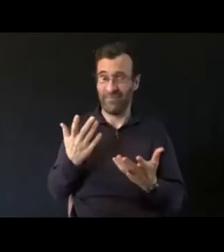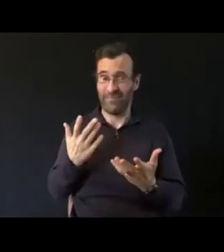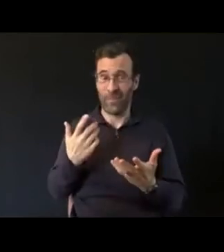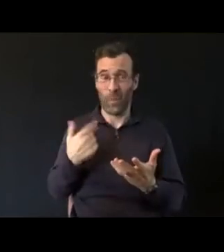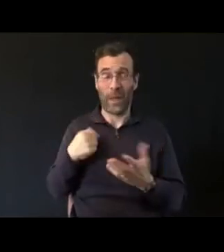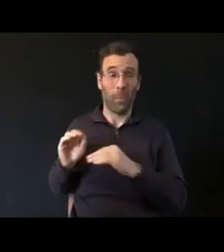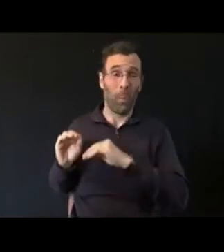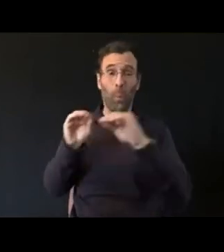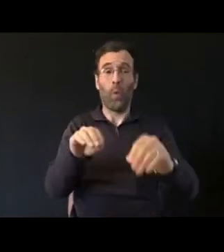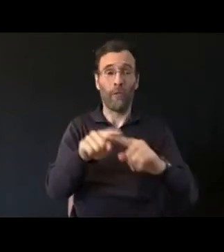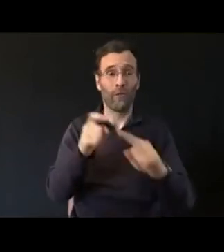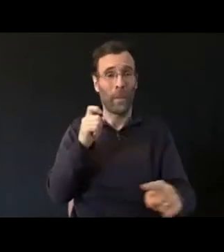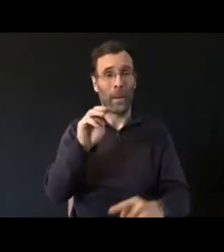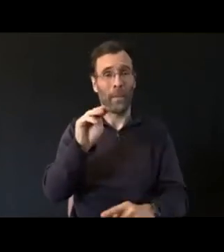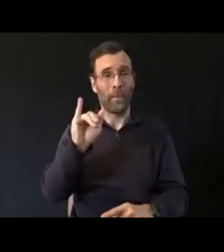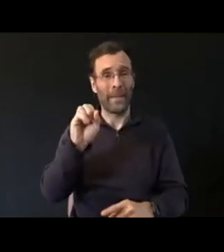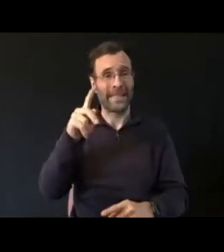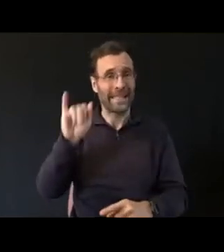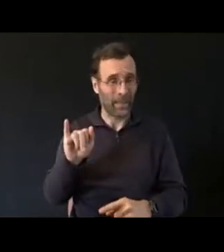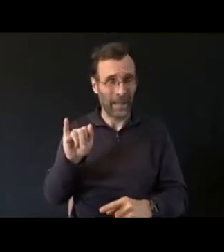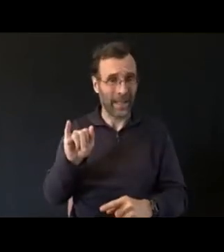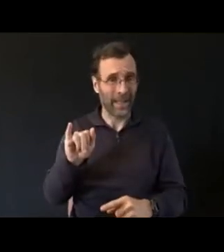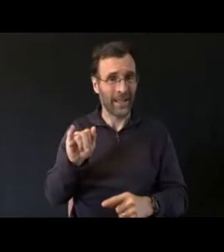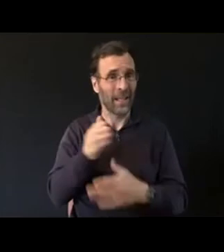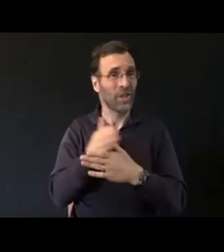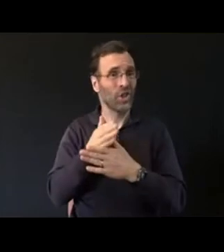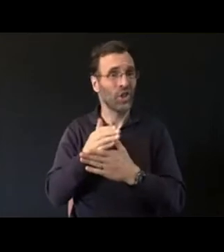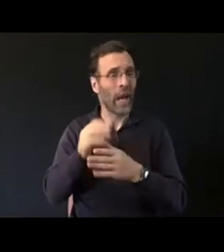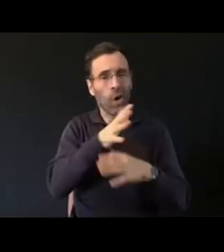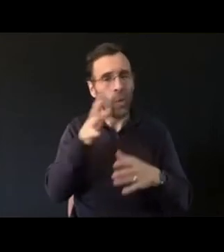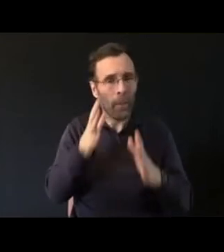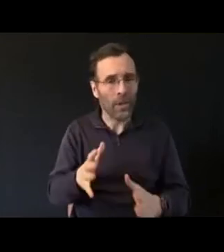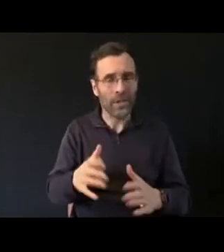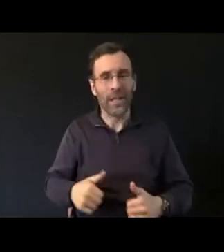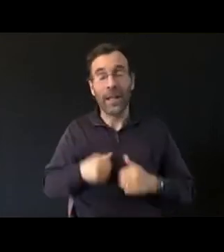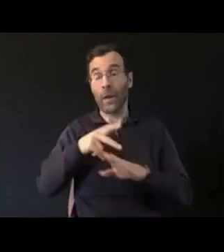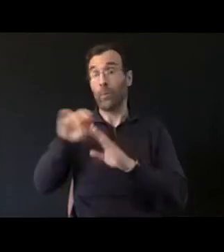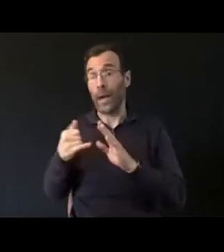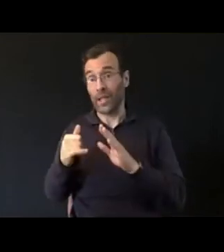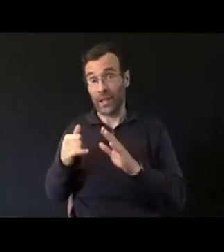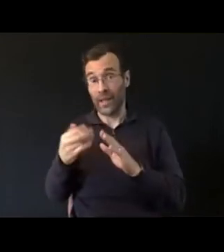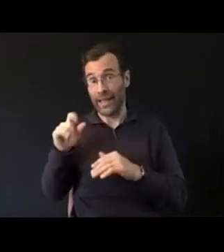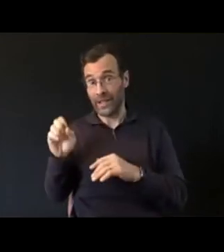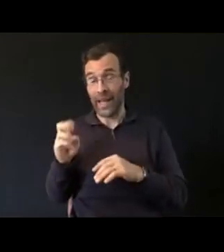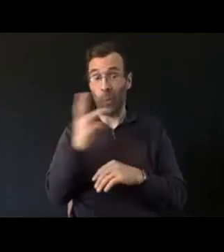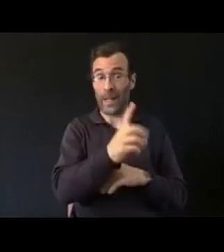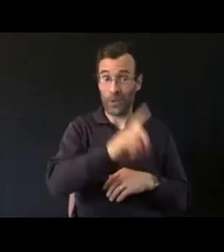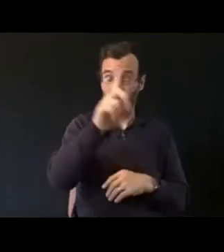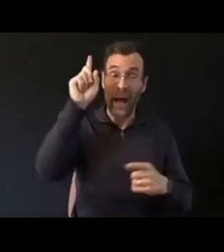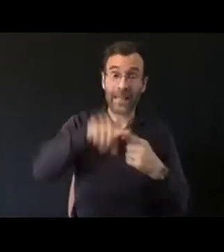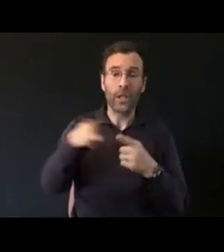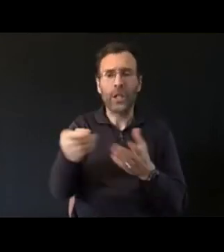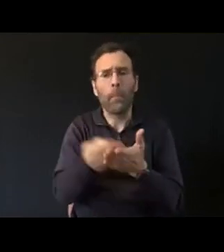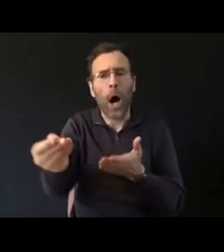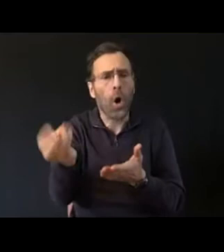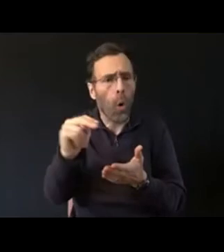Mississippi, sharecroppers, lived in the projects both on the hillside and West Duluth until she bought her own home. And